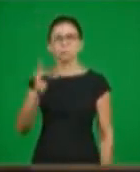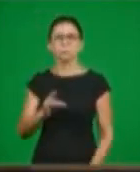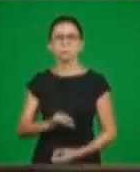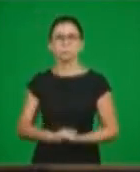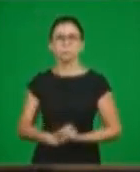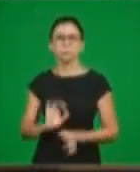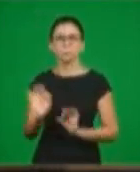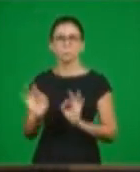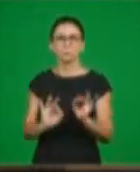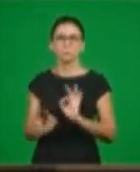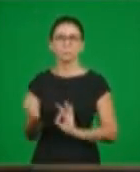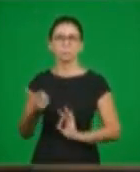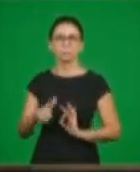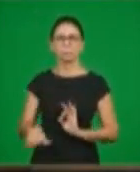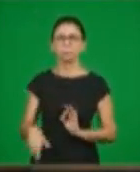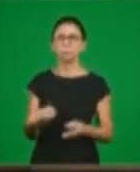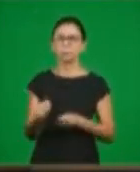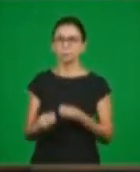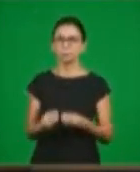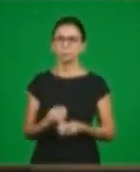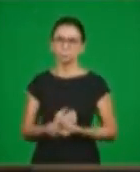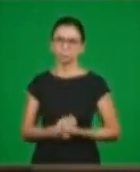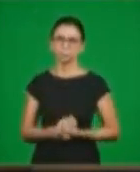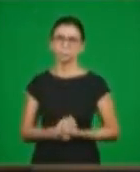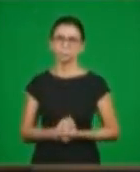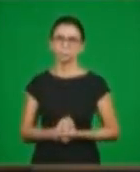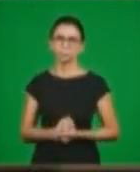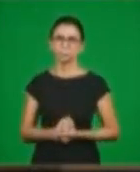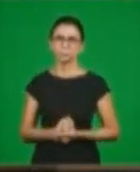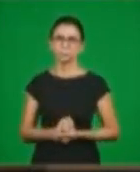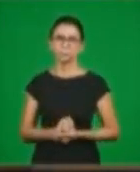it down, you know. So let's finish it up.